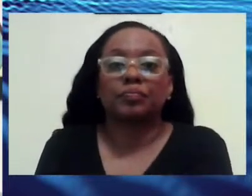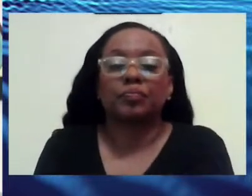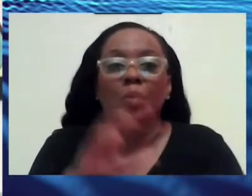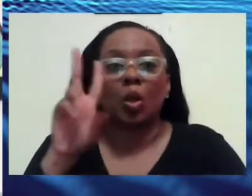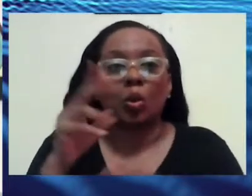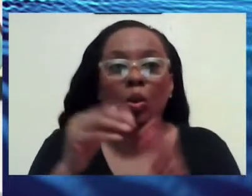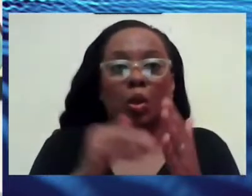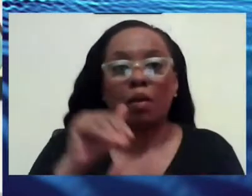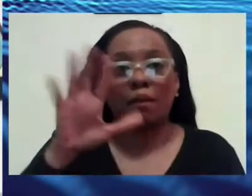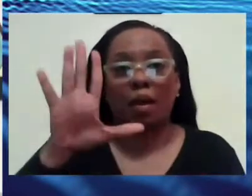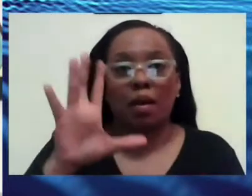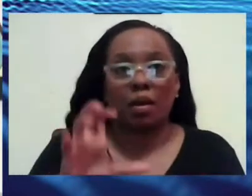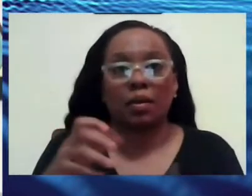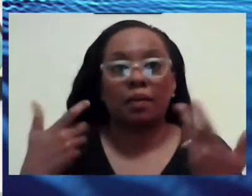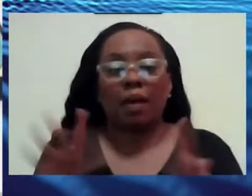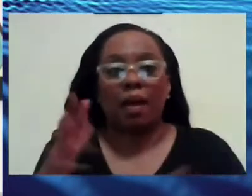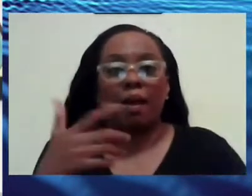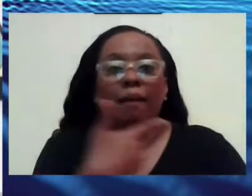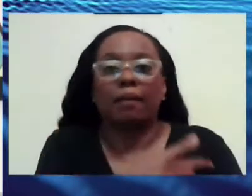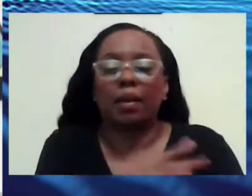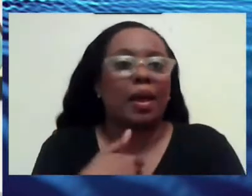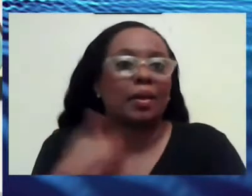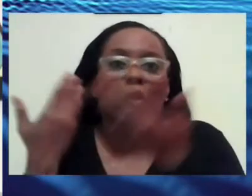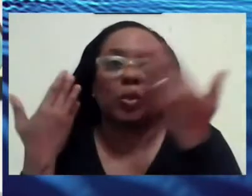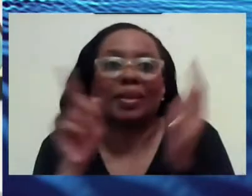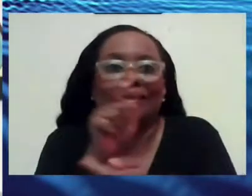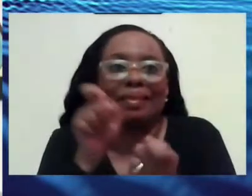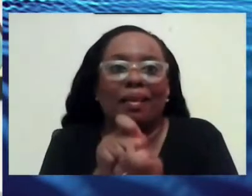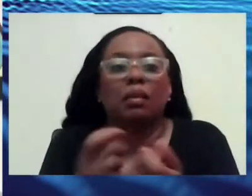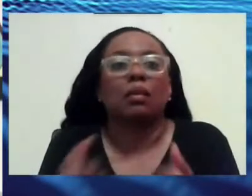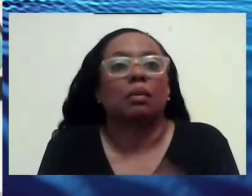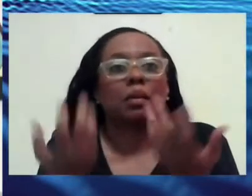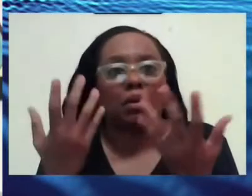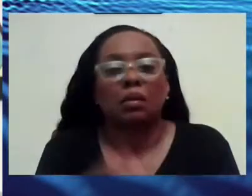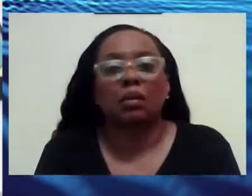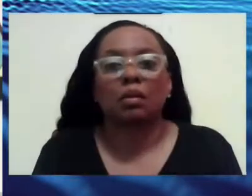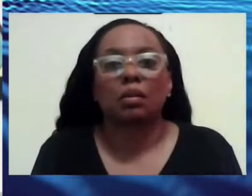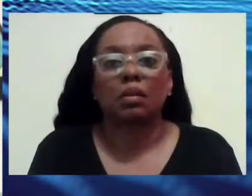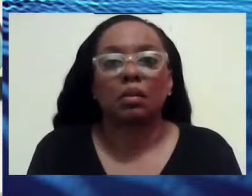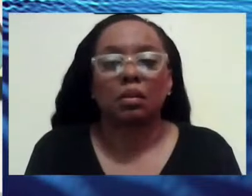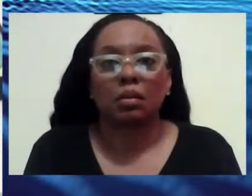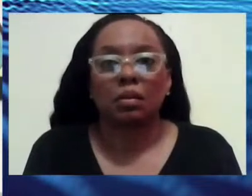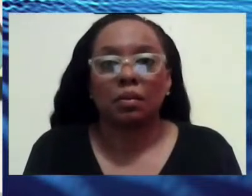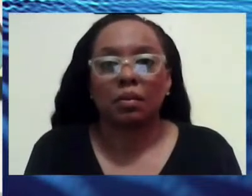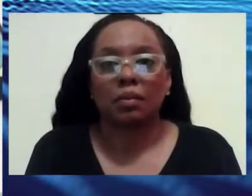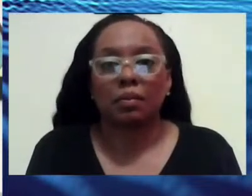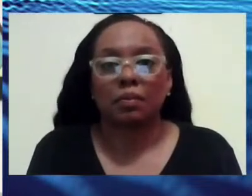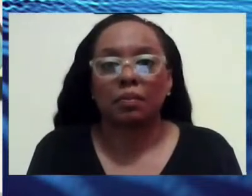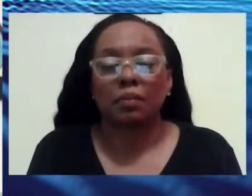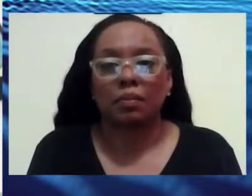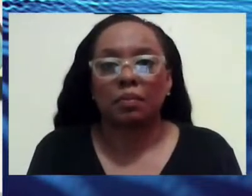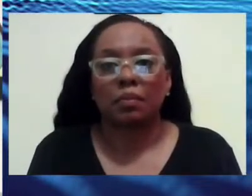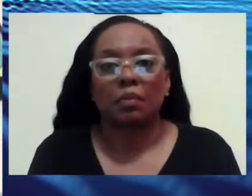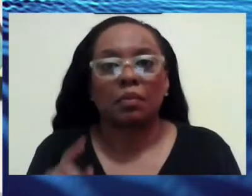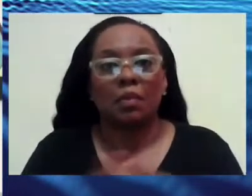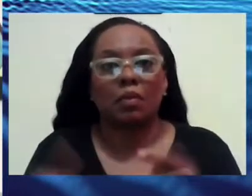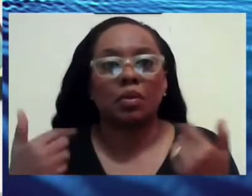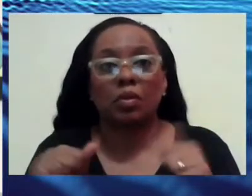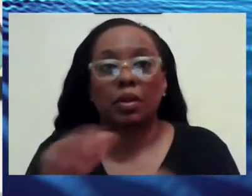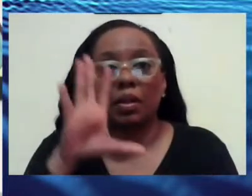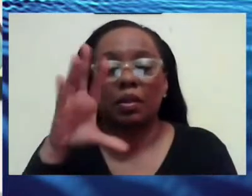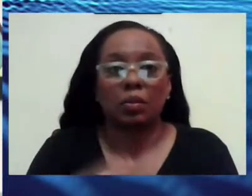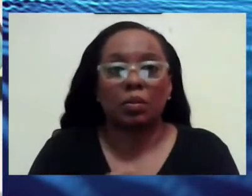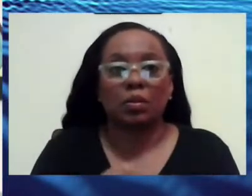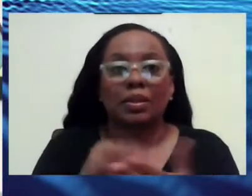the educators. Just to give you a precise number, I really can't at this point in time. Suffice to say that we have tried to include all of the ancillary